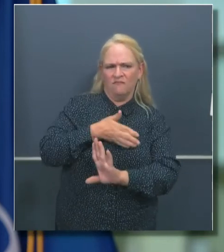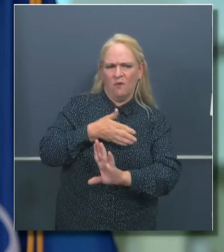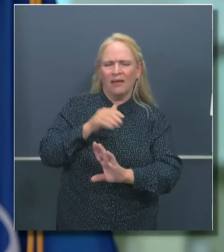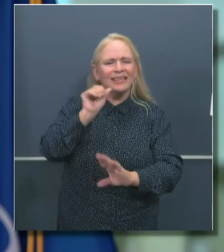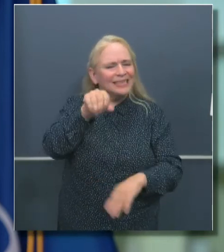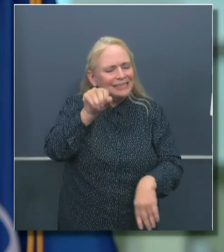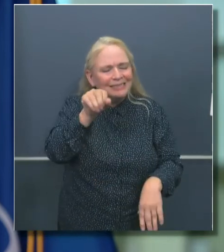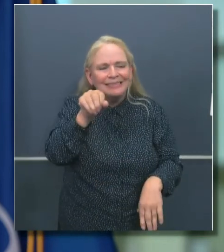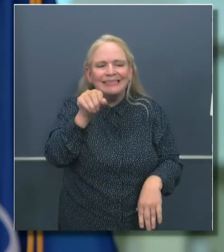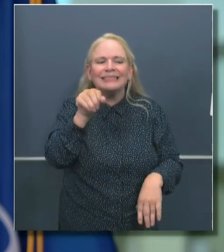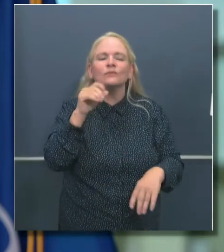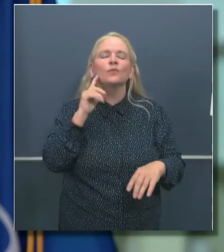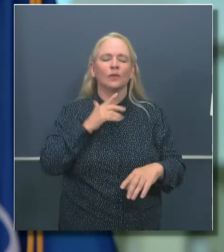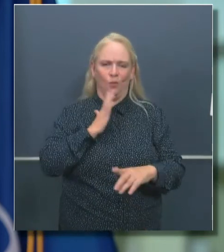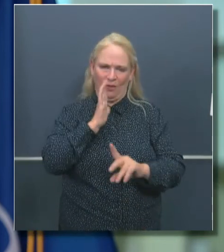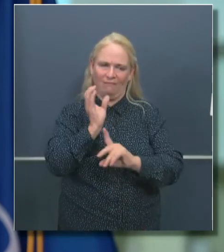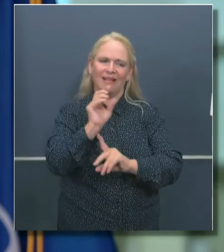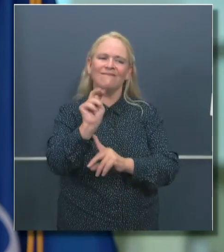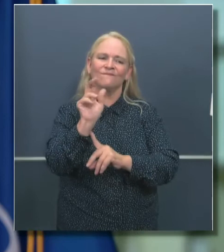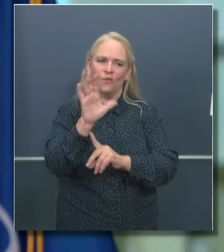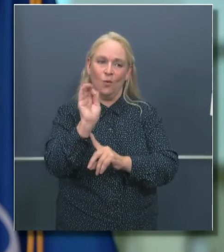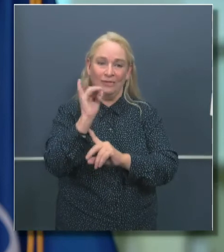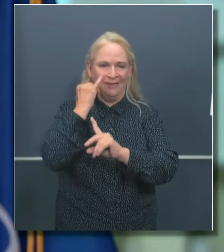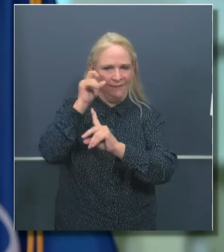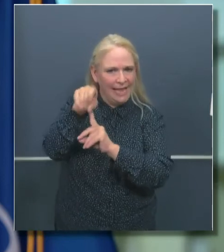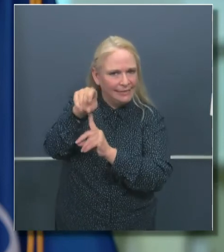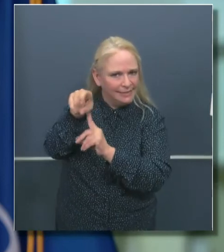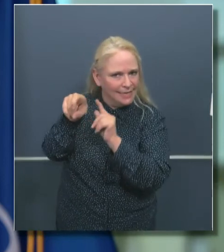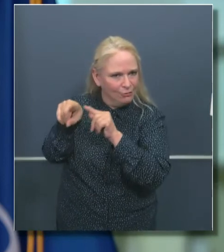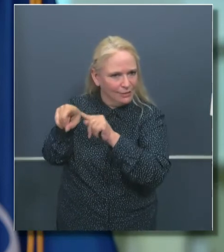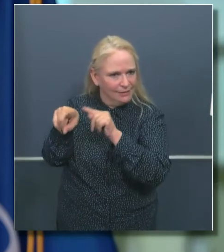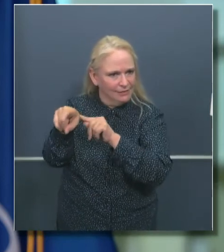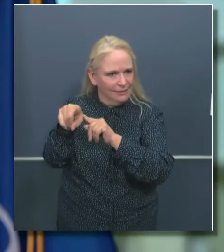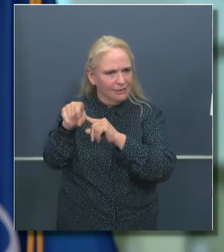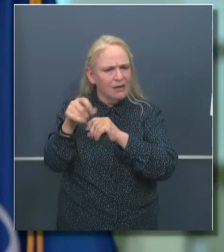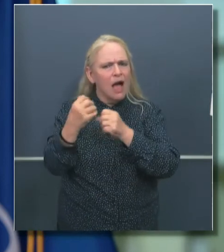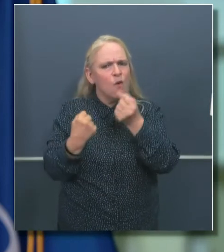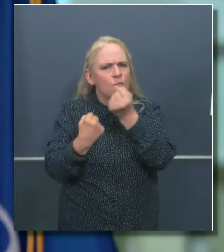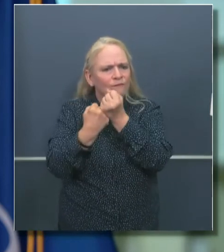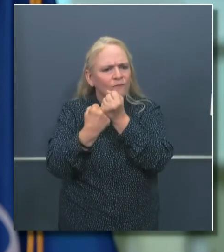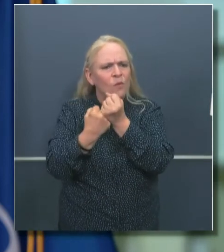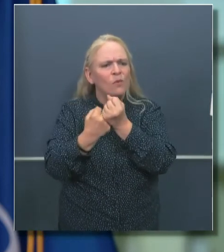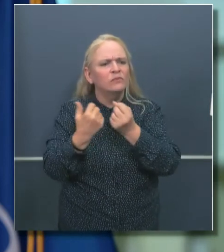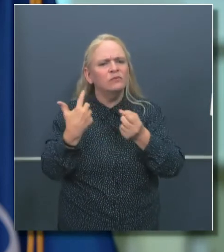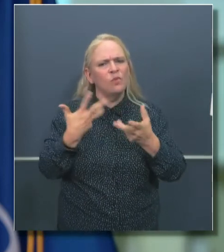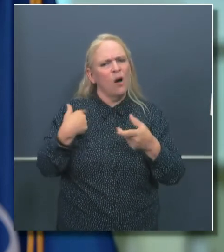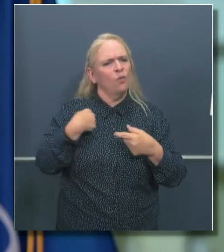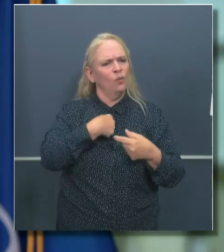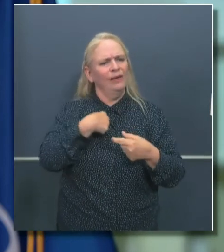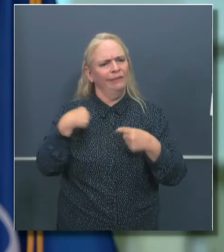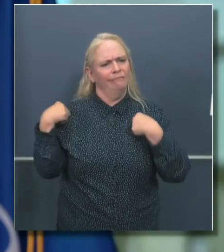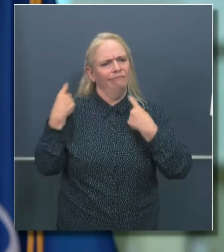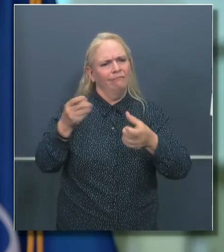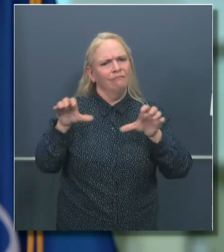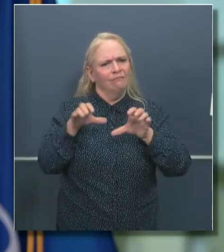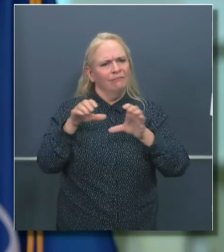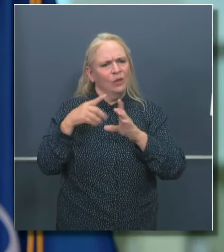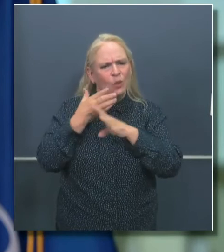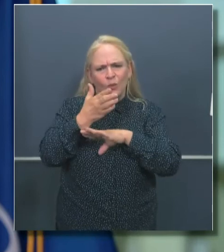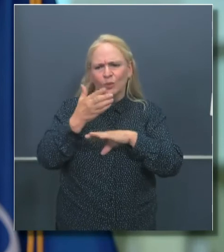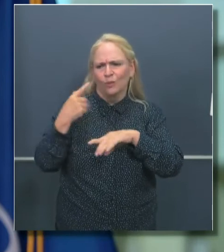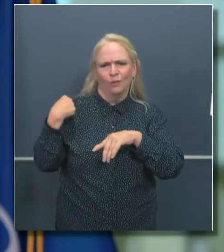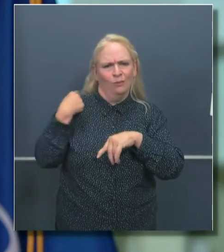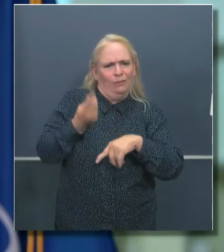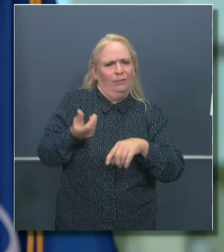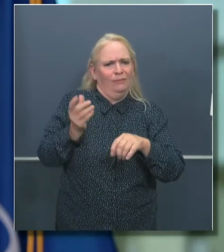said yesterday, and thank you for that opportunity as well to reinforce what we were previewing over the course of a number of weeks.